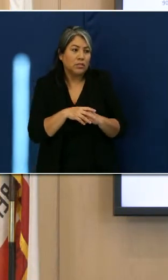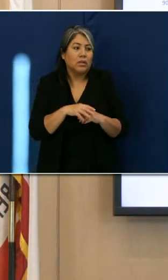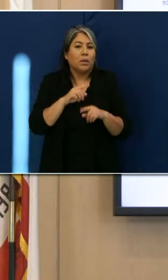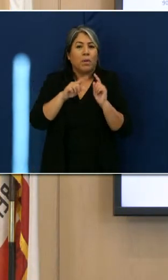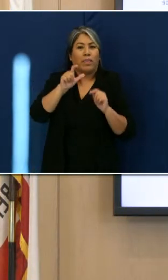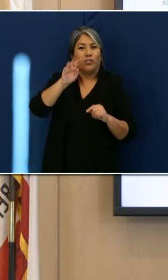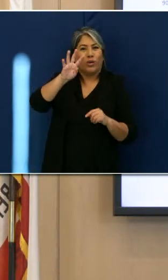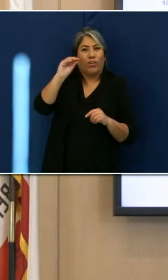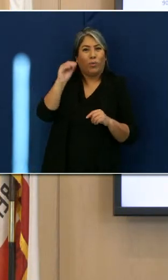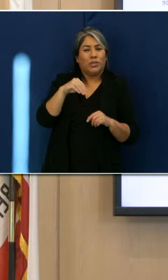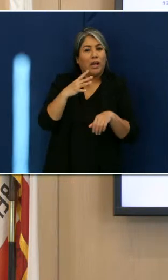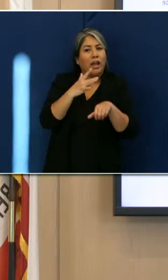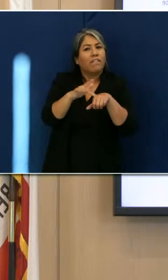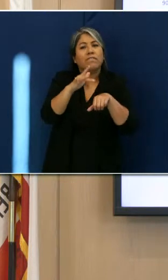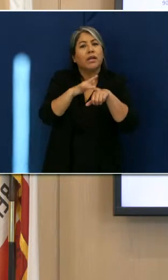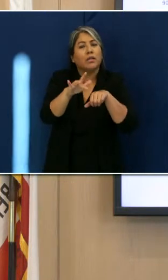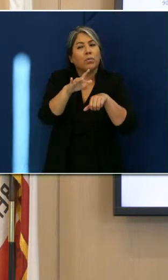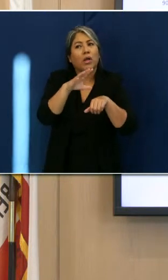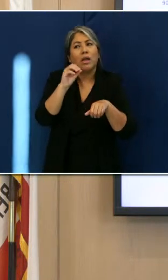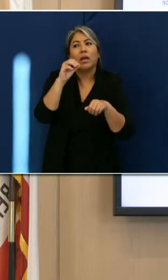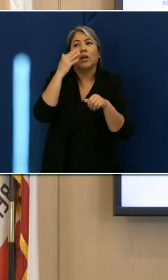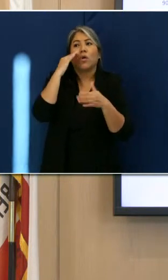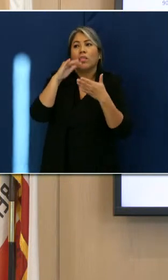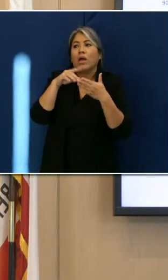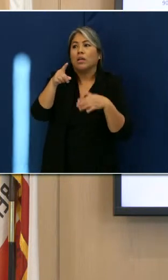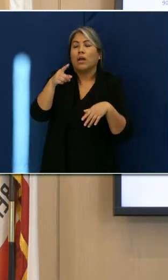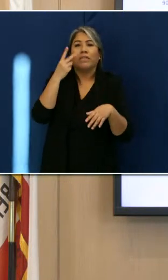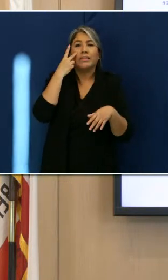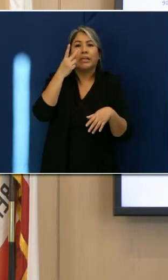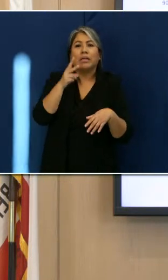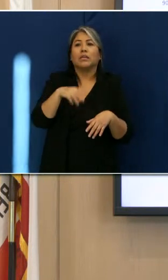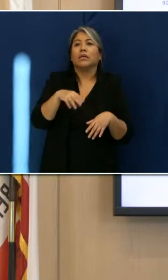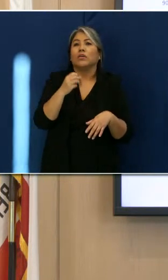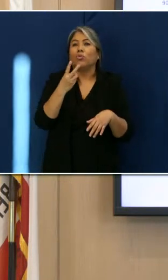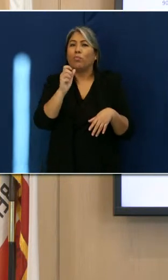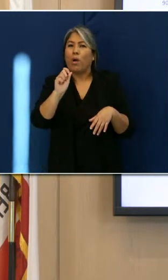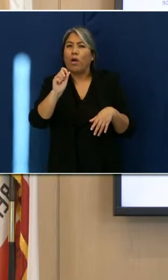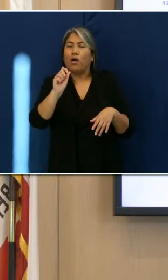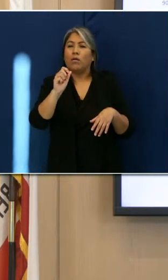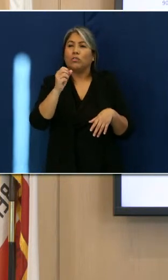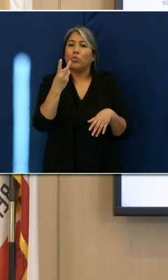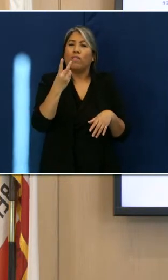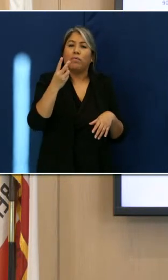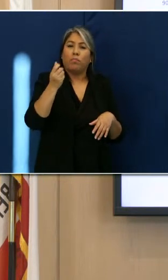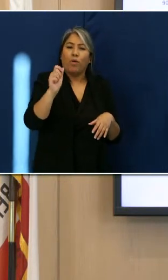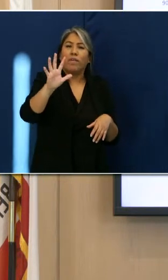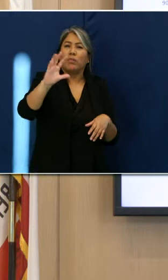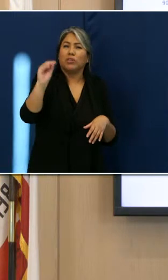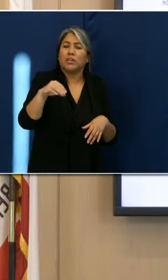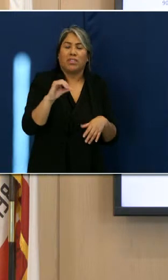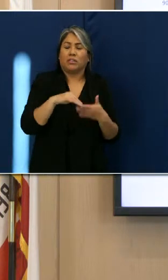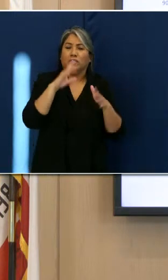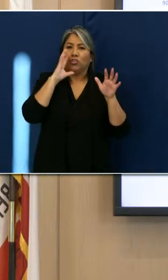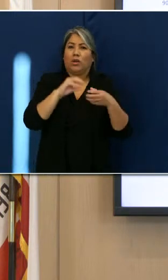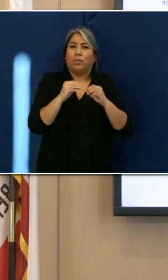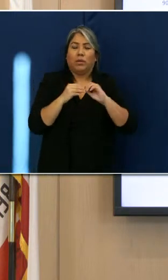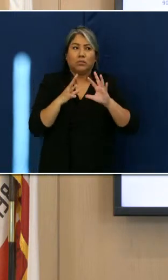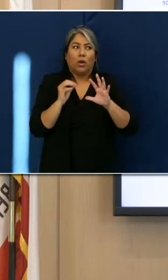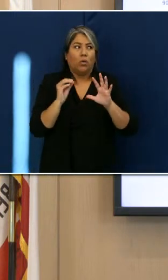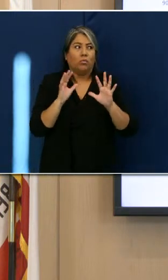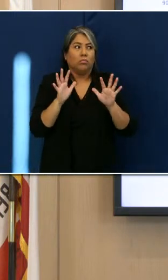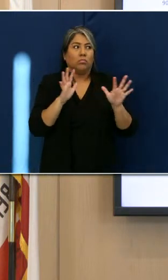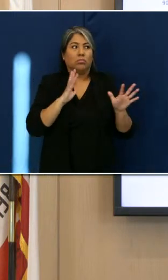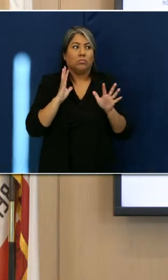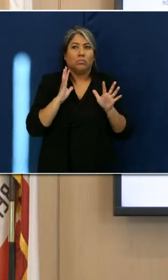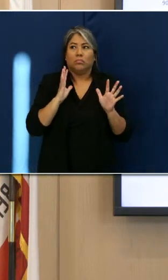24% available, and I know, like, obviously 0.5%. I mean, that's a pretty shocking number. I mean, does that just mean everybody else around us is just